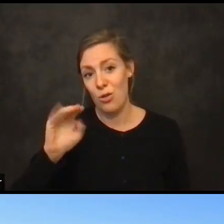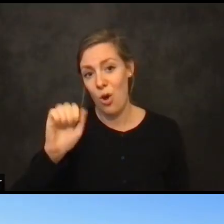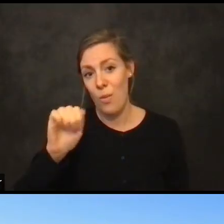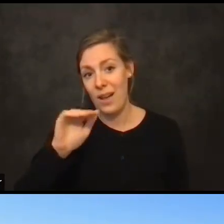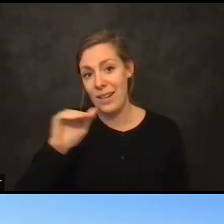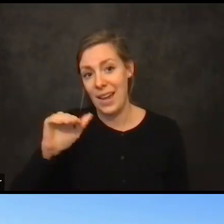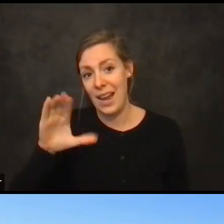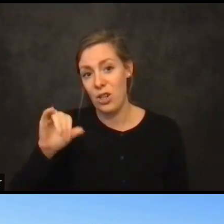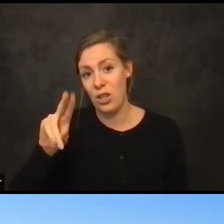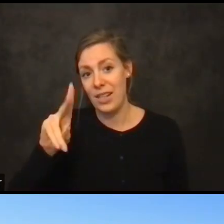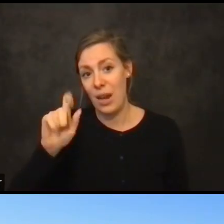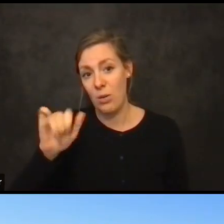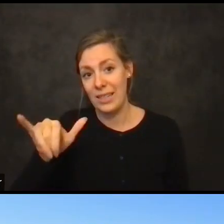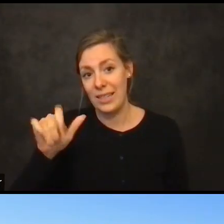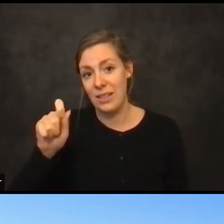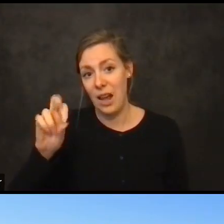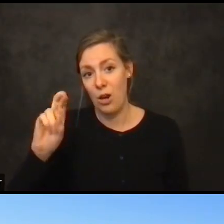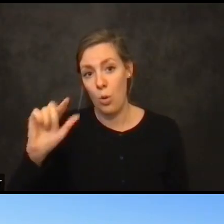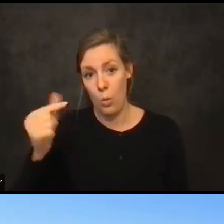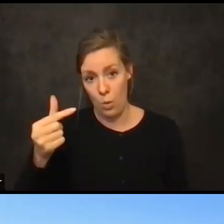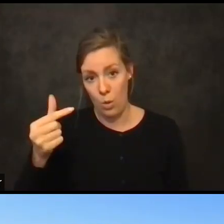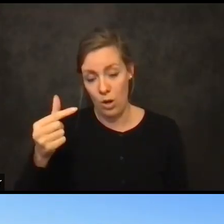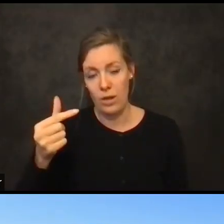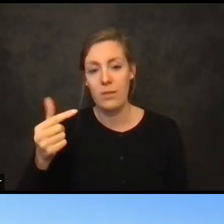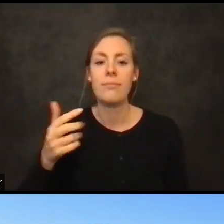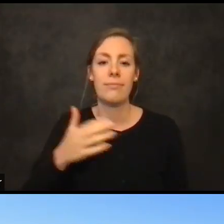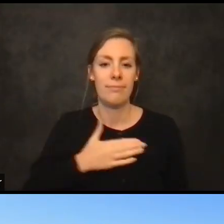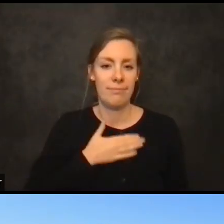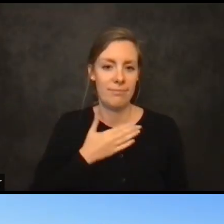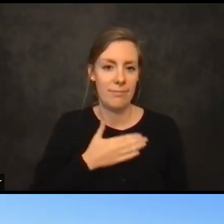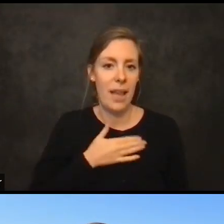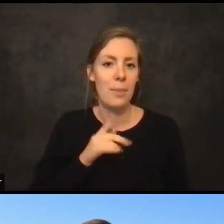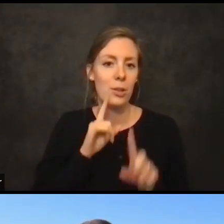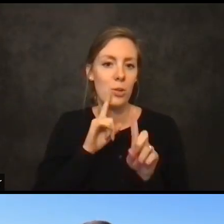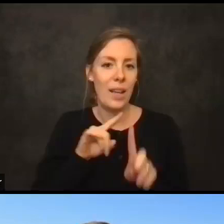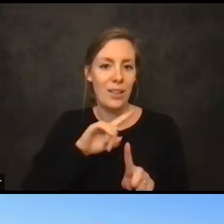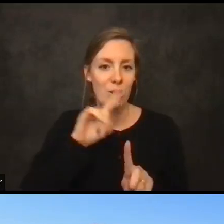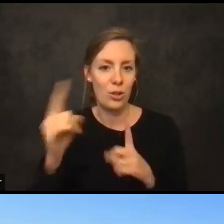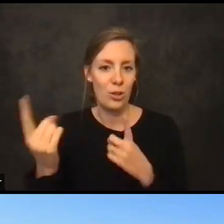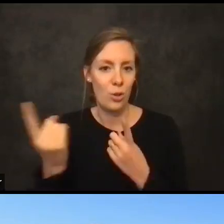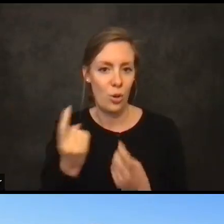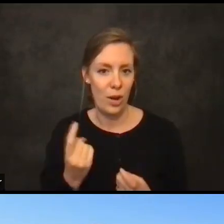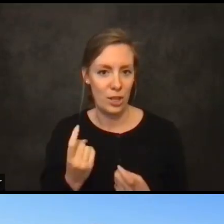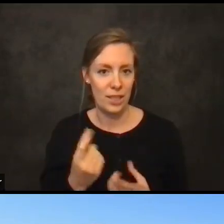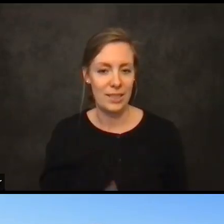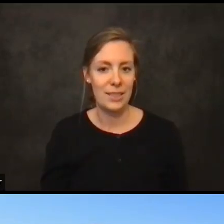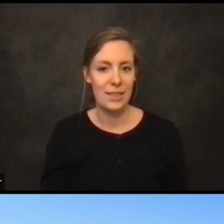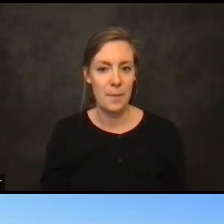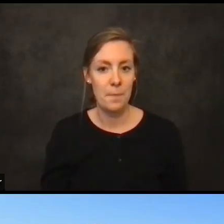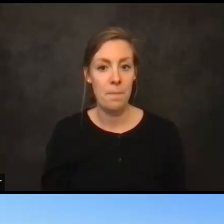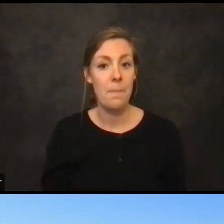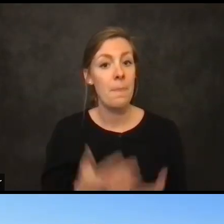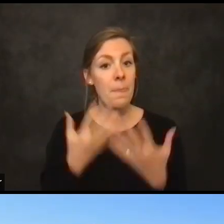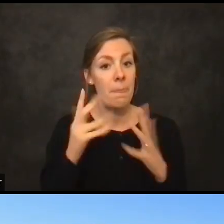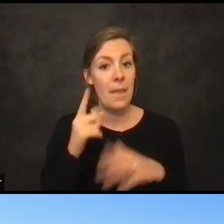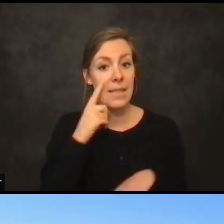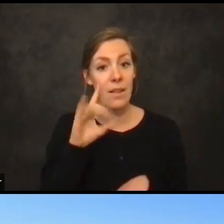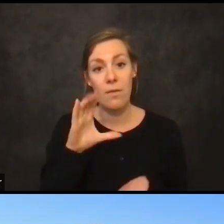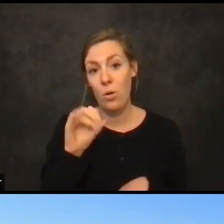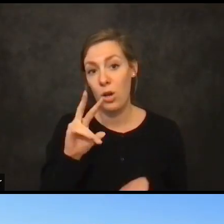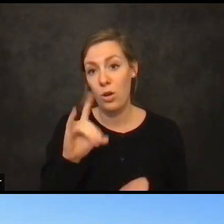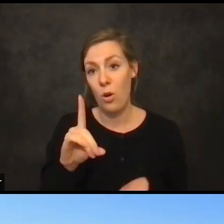@sonoma-county.org. And we will be happy to address your questions. That is our COVID update